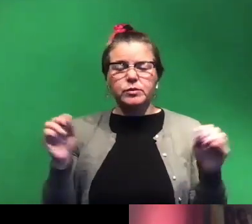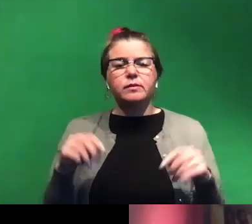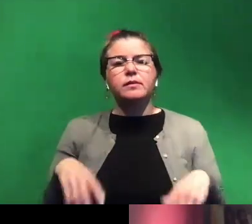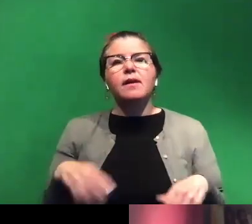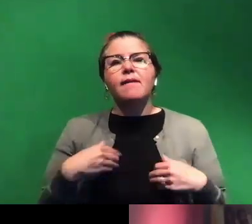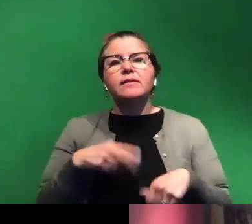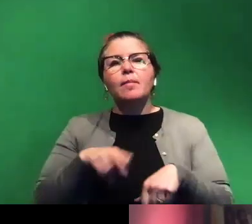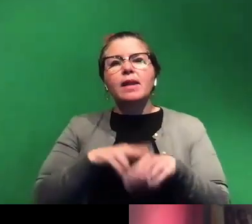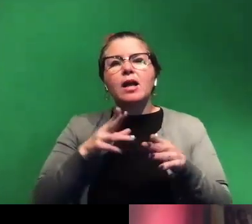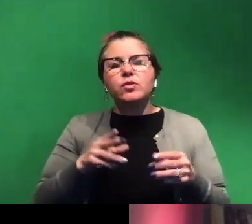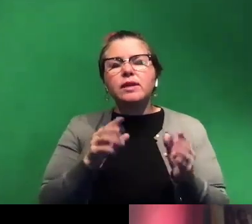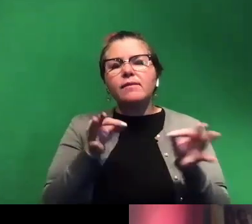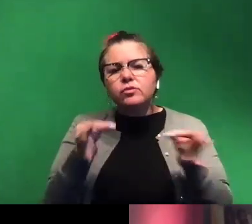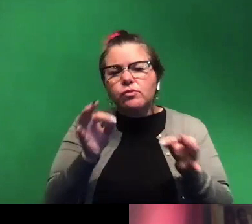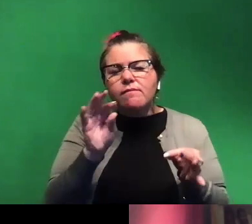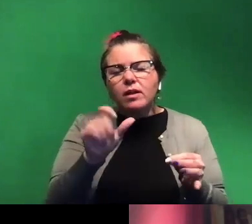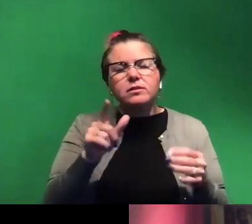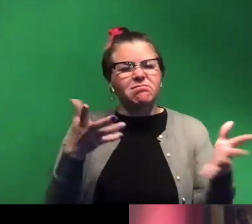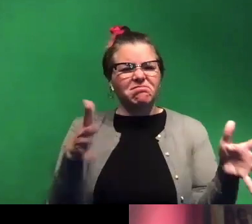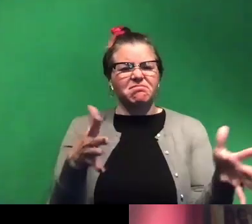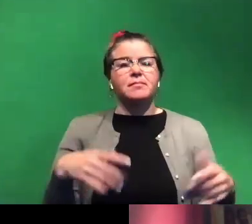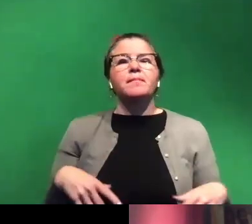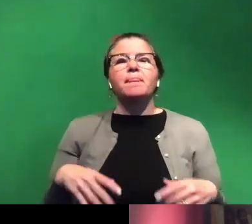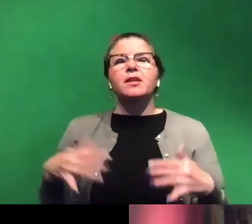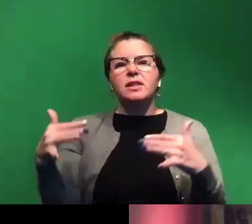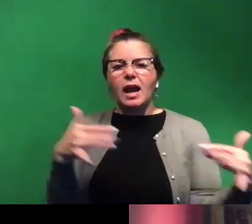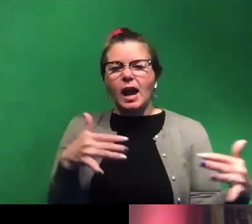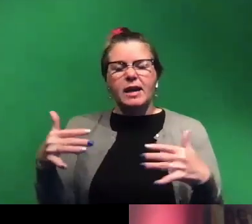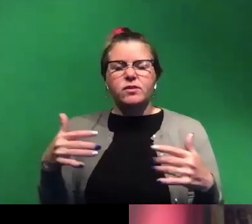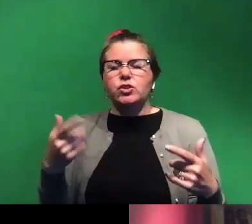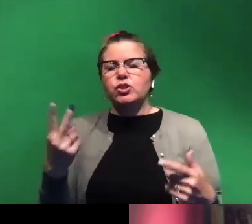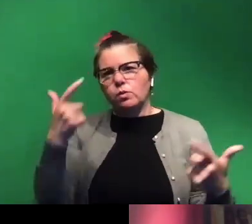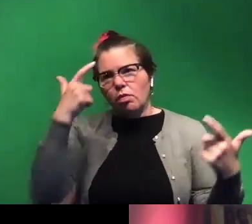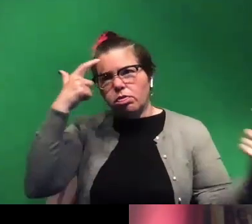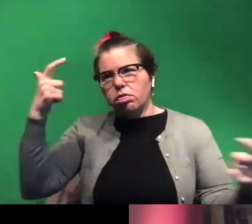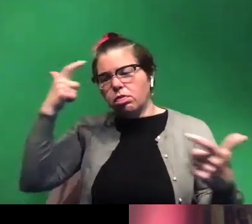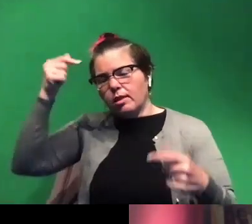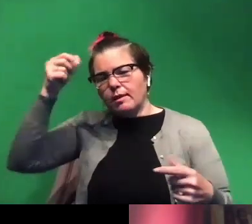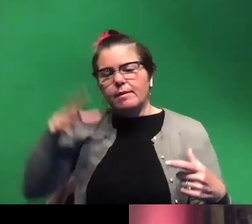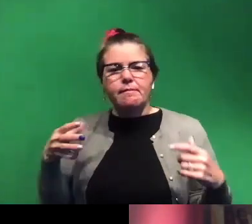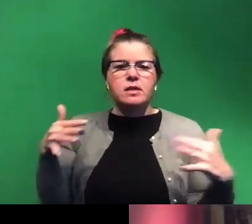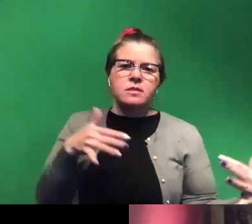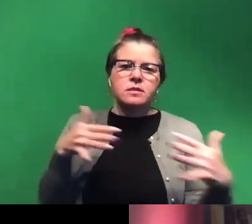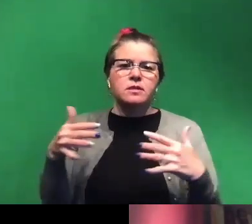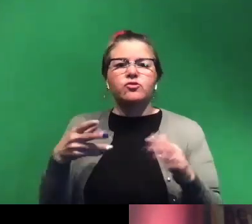described fossils, but that was about it. But that was like this war of two egos, these two cantankerous men who were just trying to